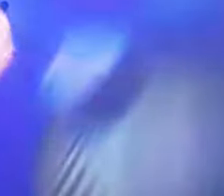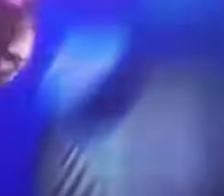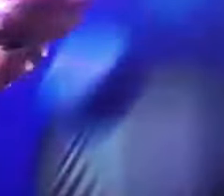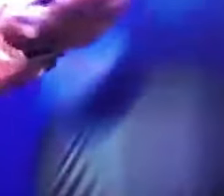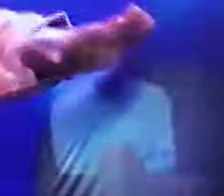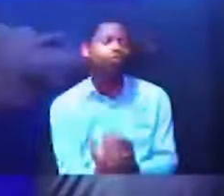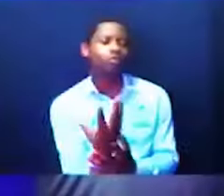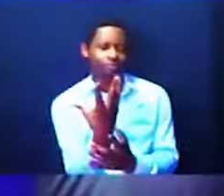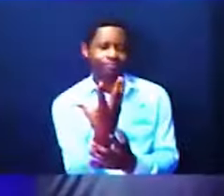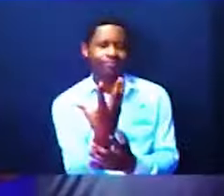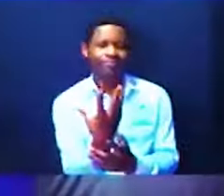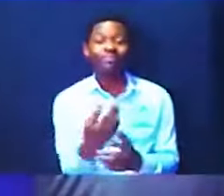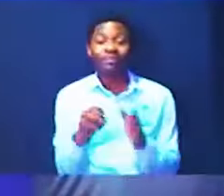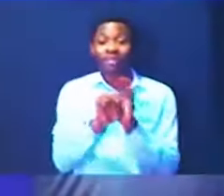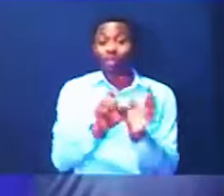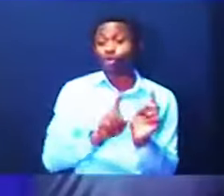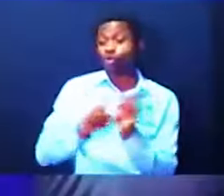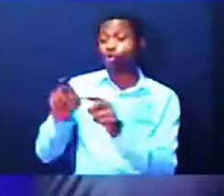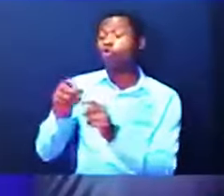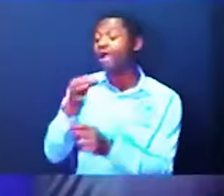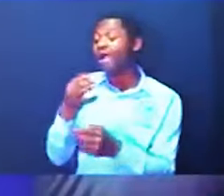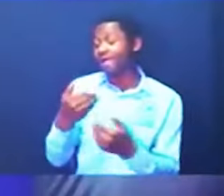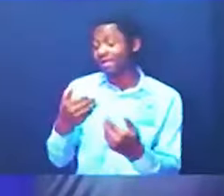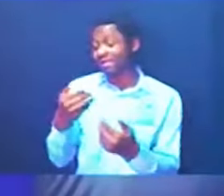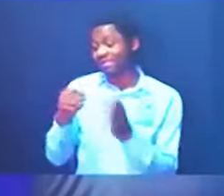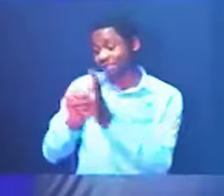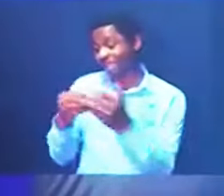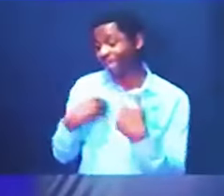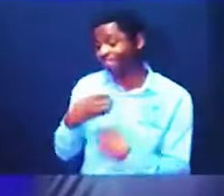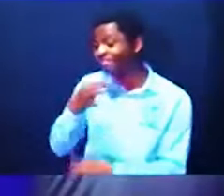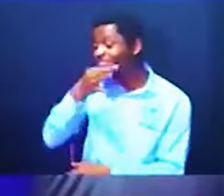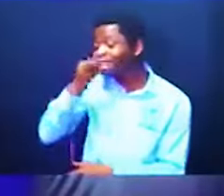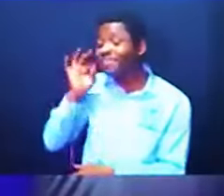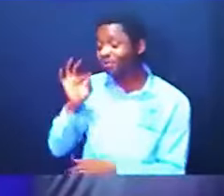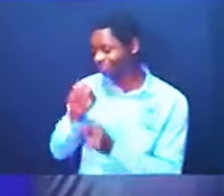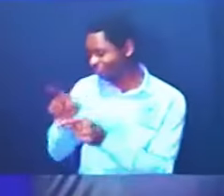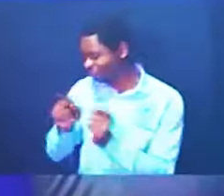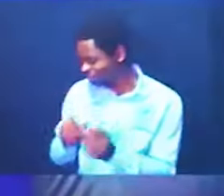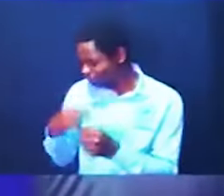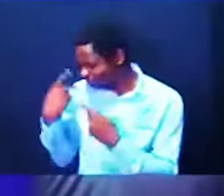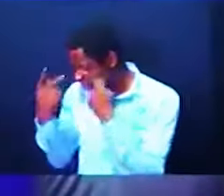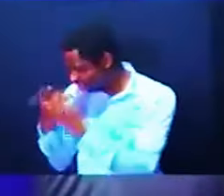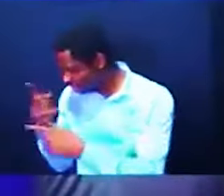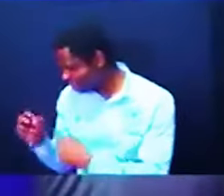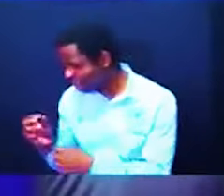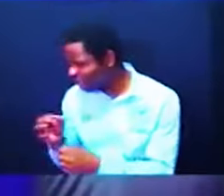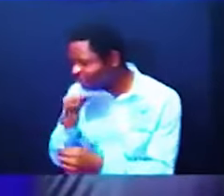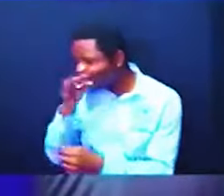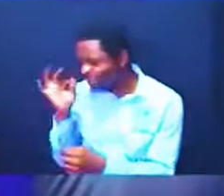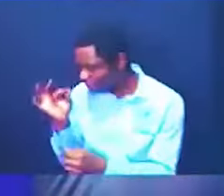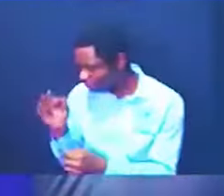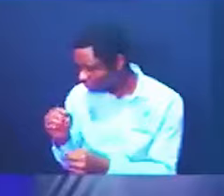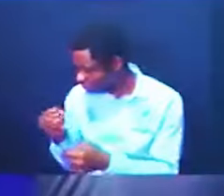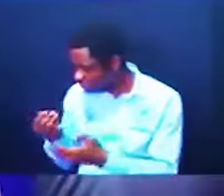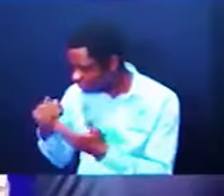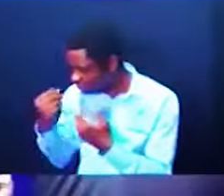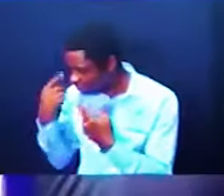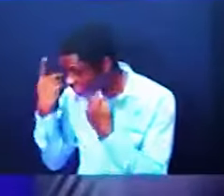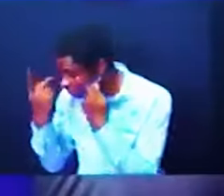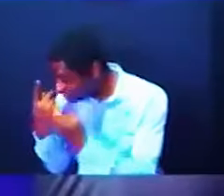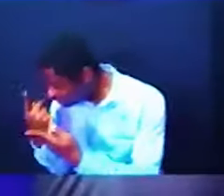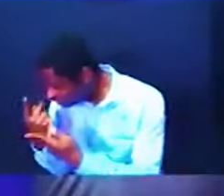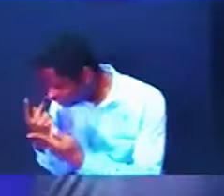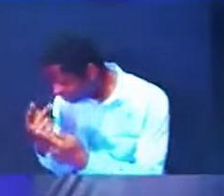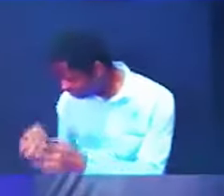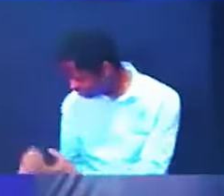see the plants beautifully and you are glad it's raining, how many of you, while standing